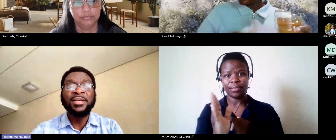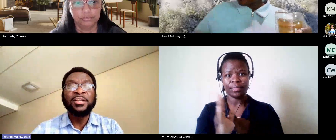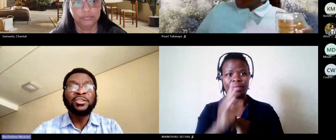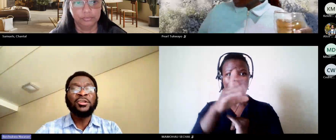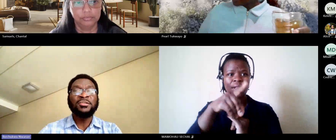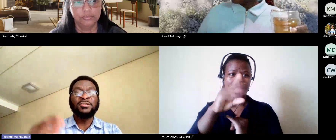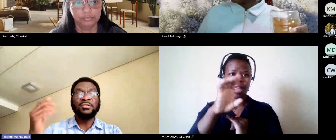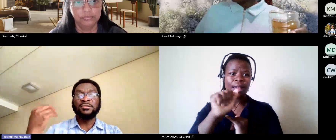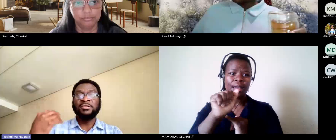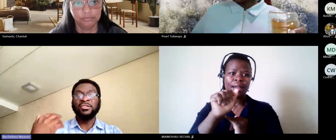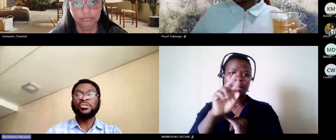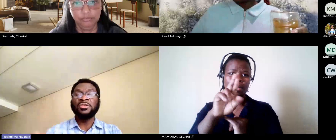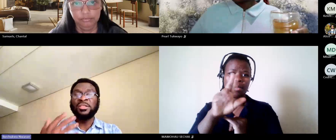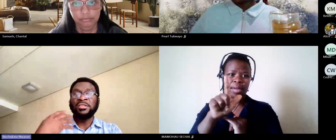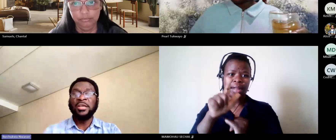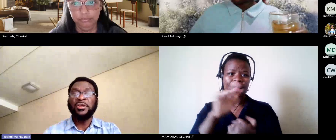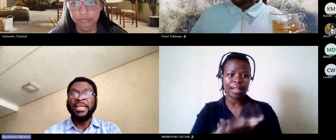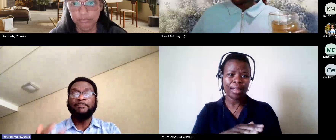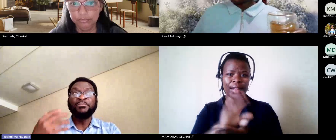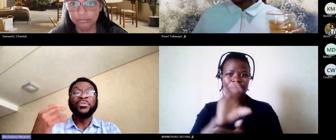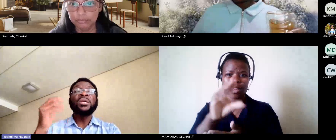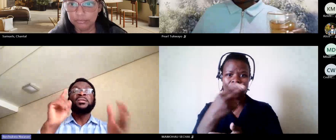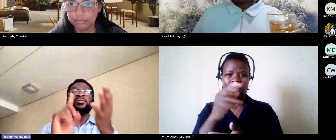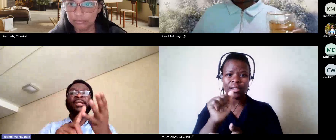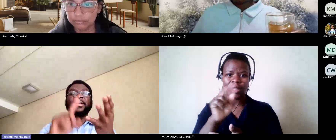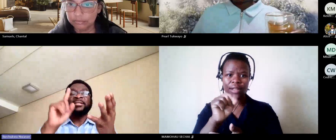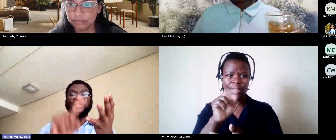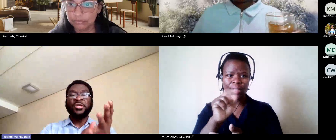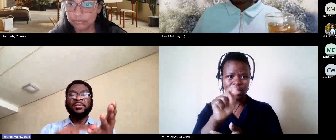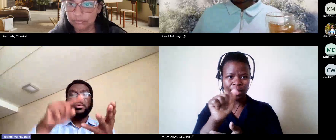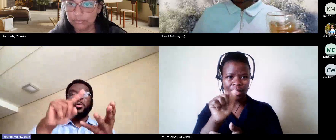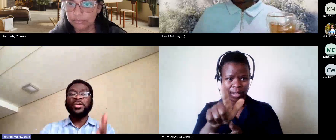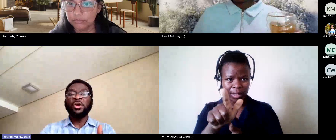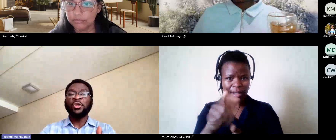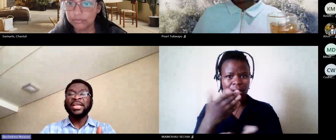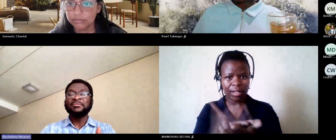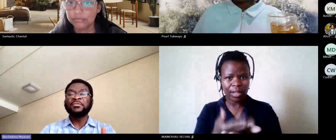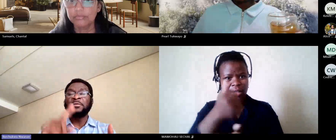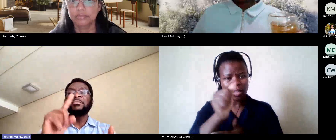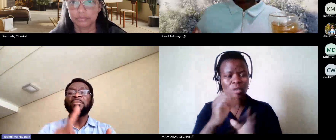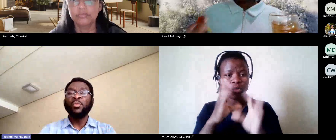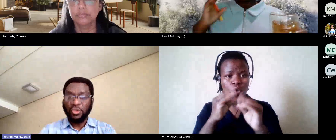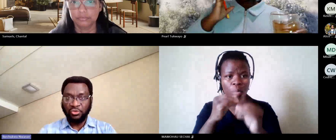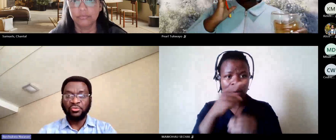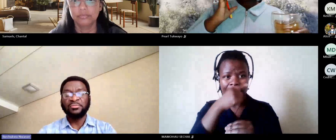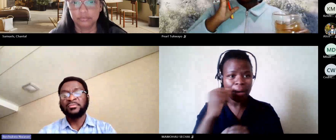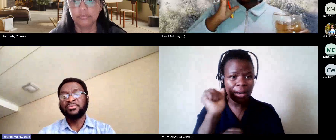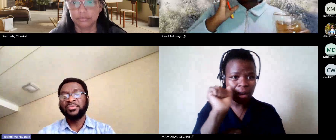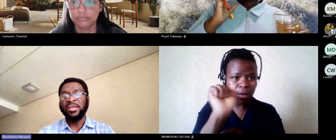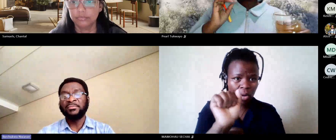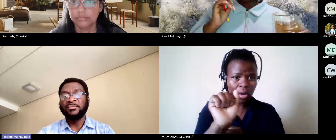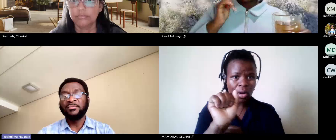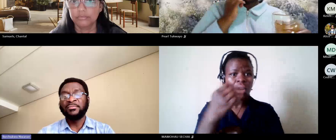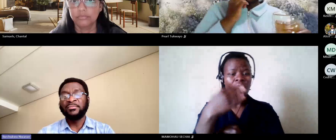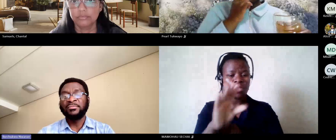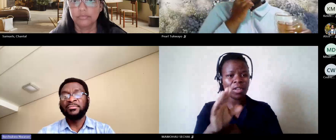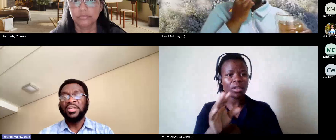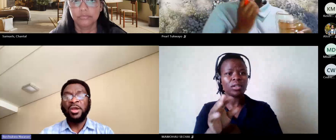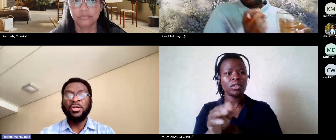each person, just say your name, 3 things: your name, where you're connecting from, what you do,